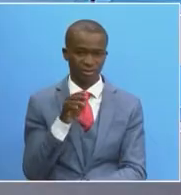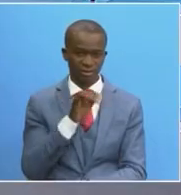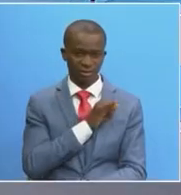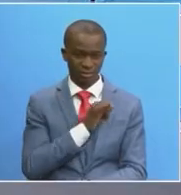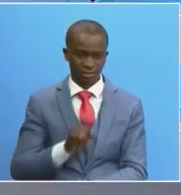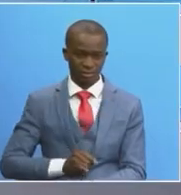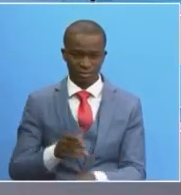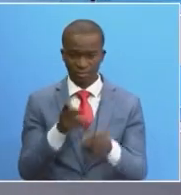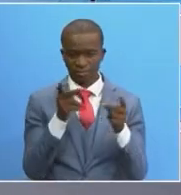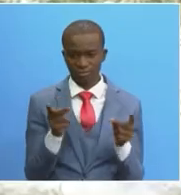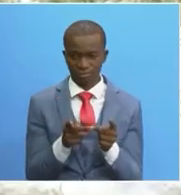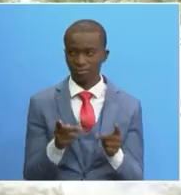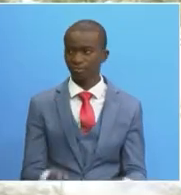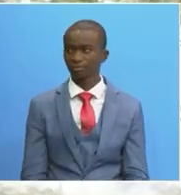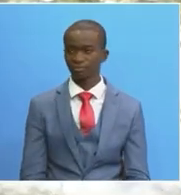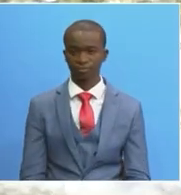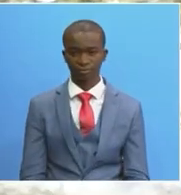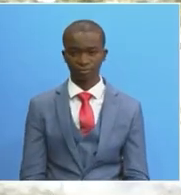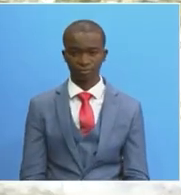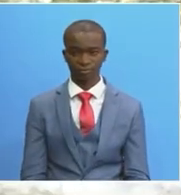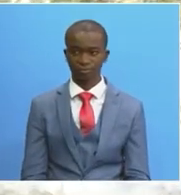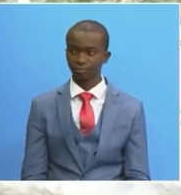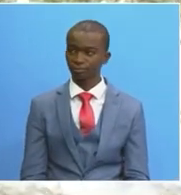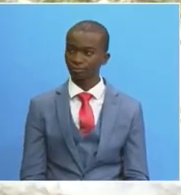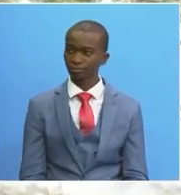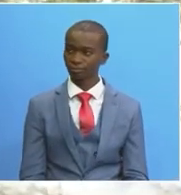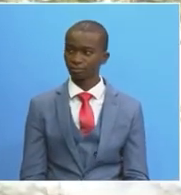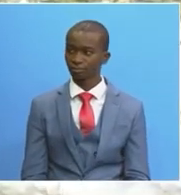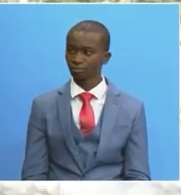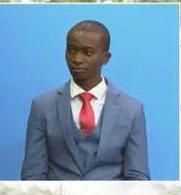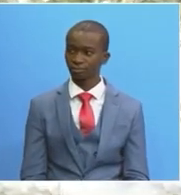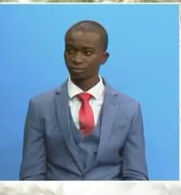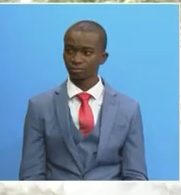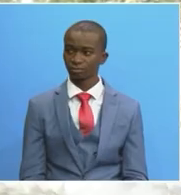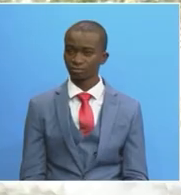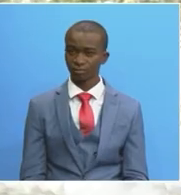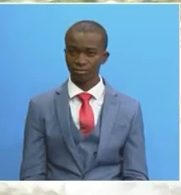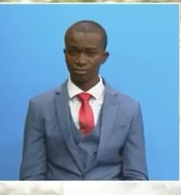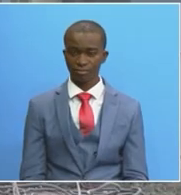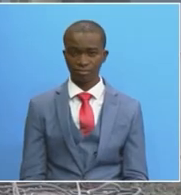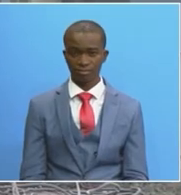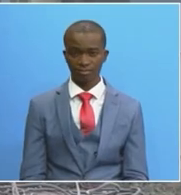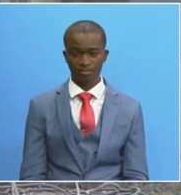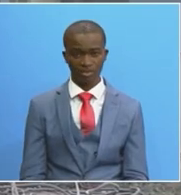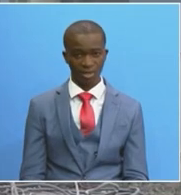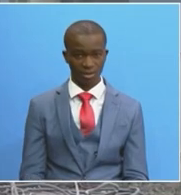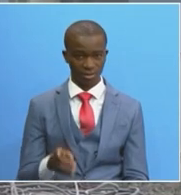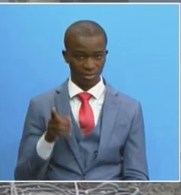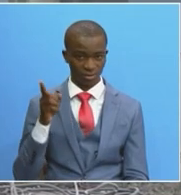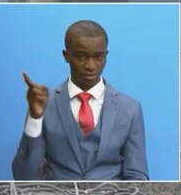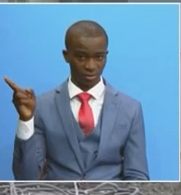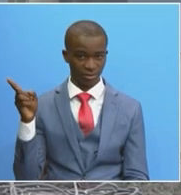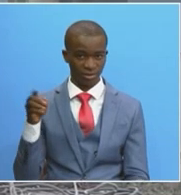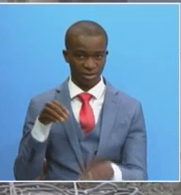Details in the following report. While working on ensuring that households and companies are supplied with power